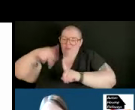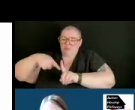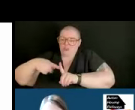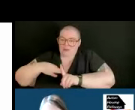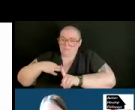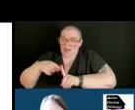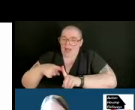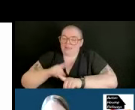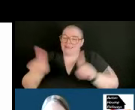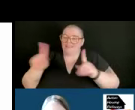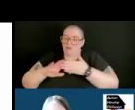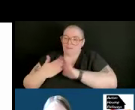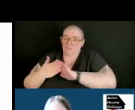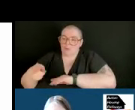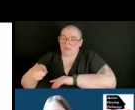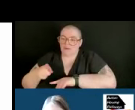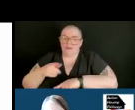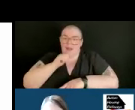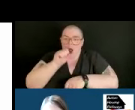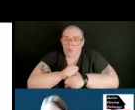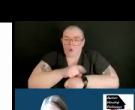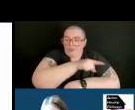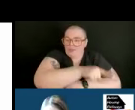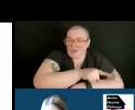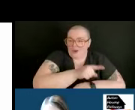already living in or working in half time.